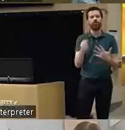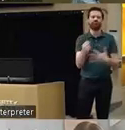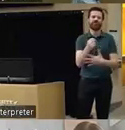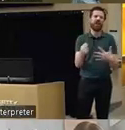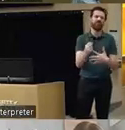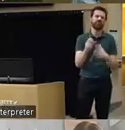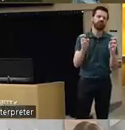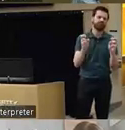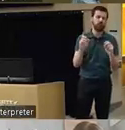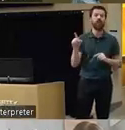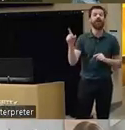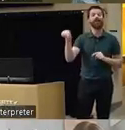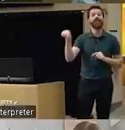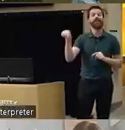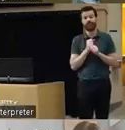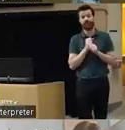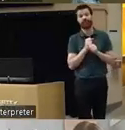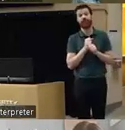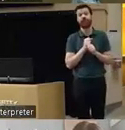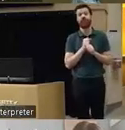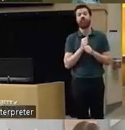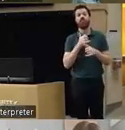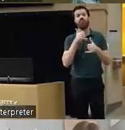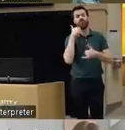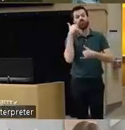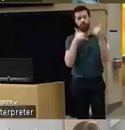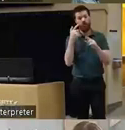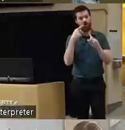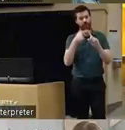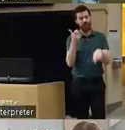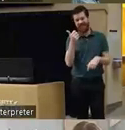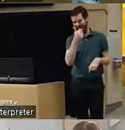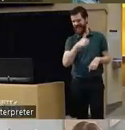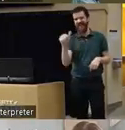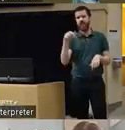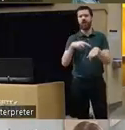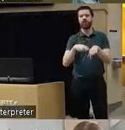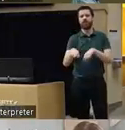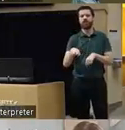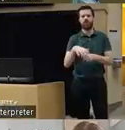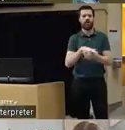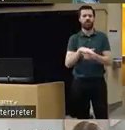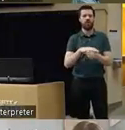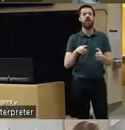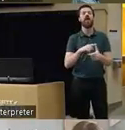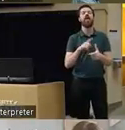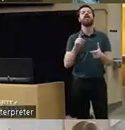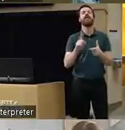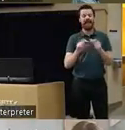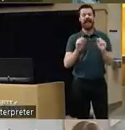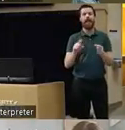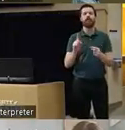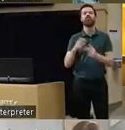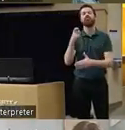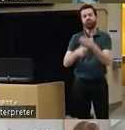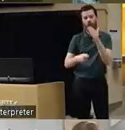essentially, where they receive and phone calls from any, you know, referral source, and then they are able to charge